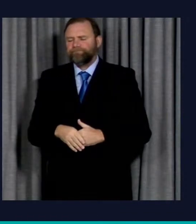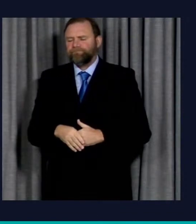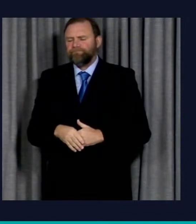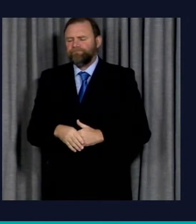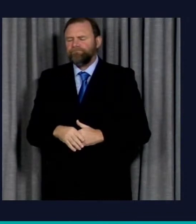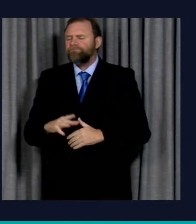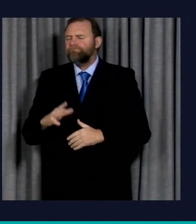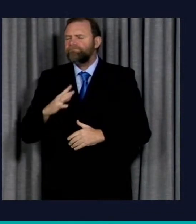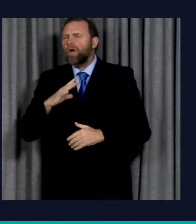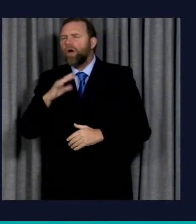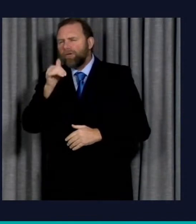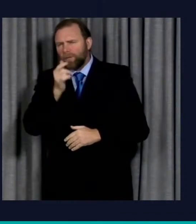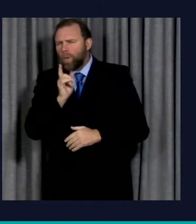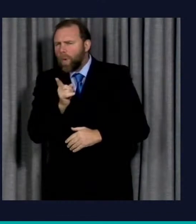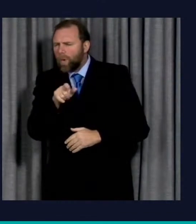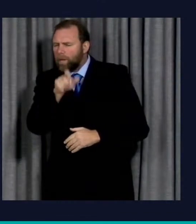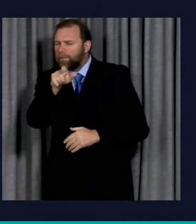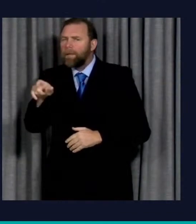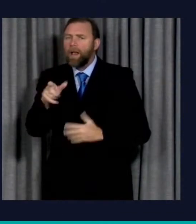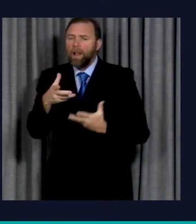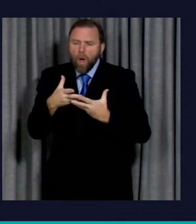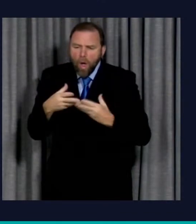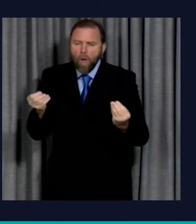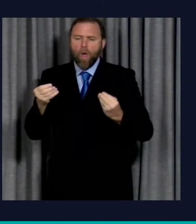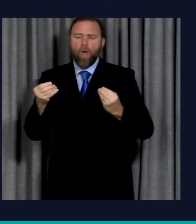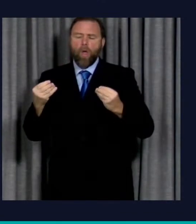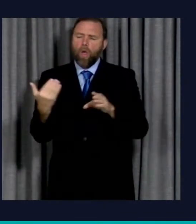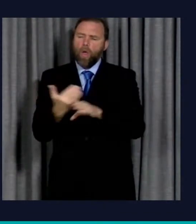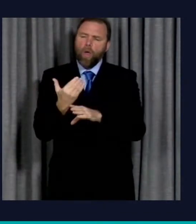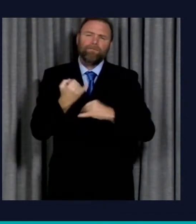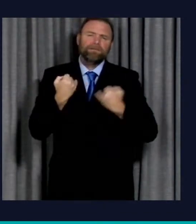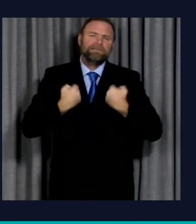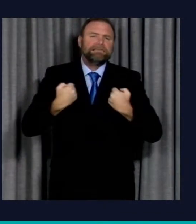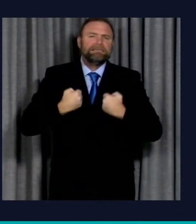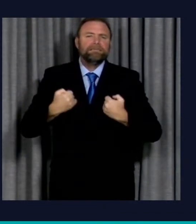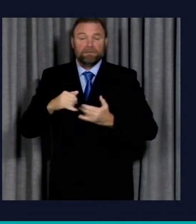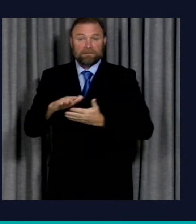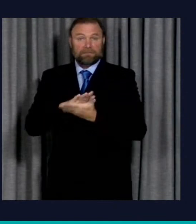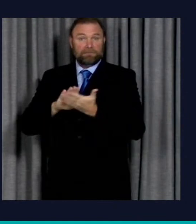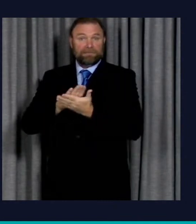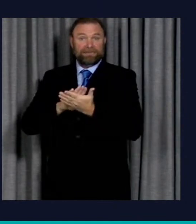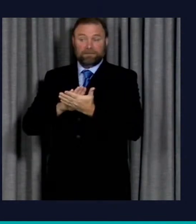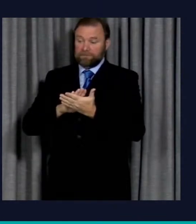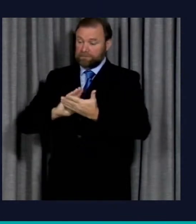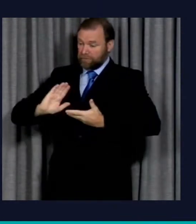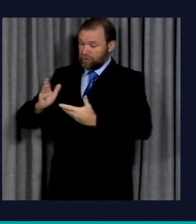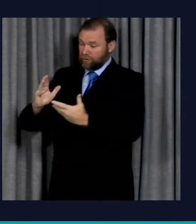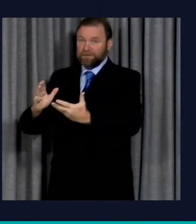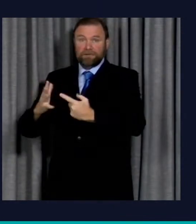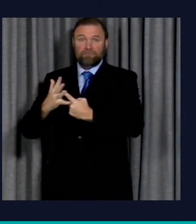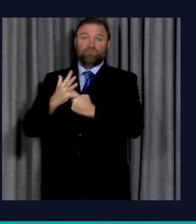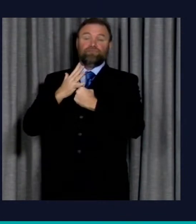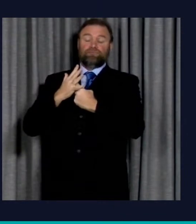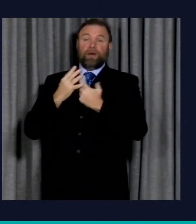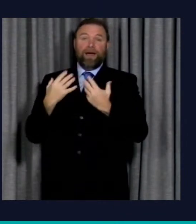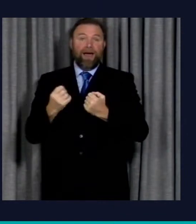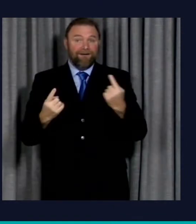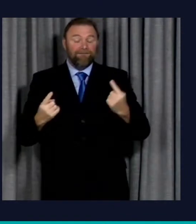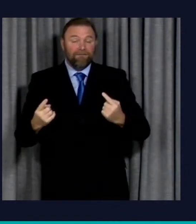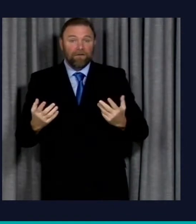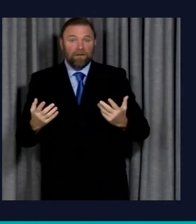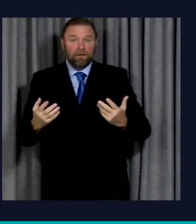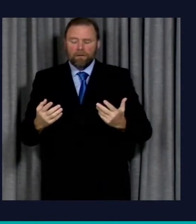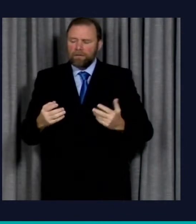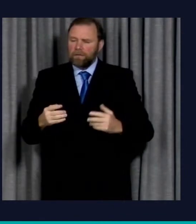know that people are off work sick, putting essential services under strain, and after